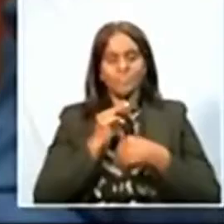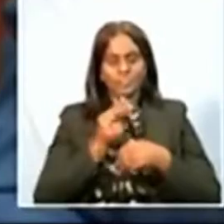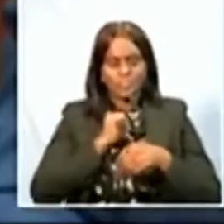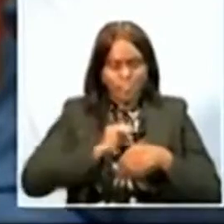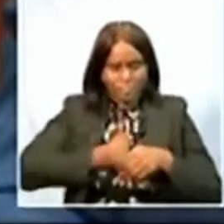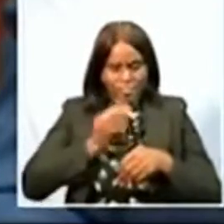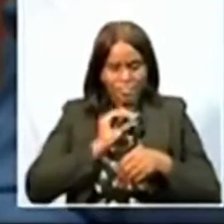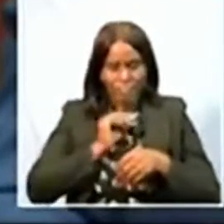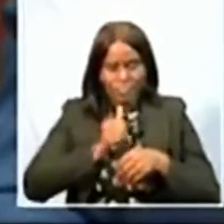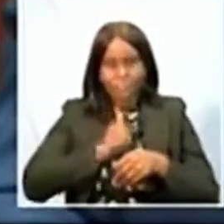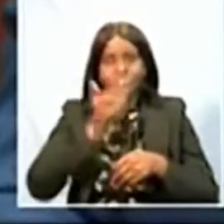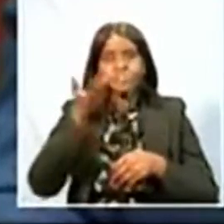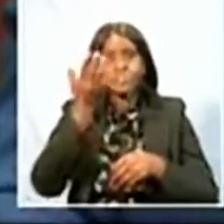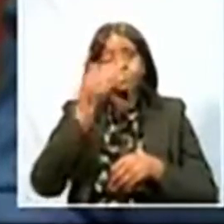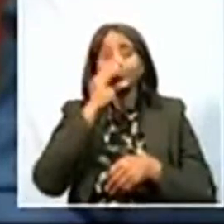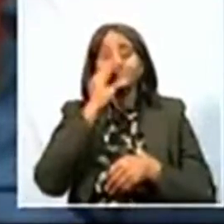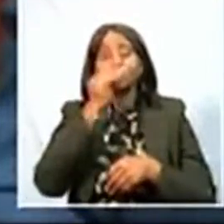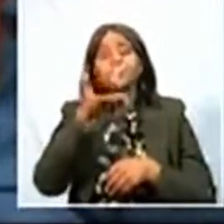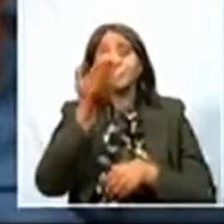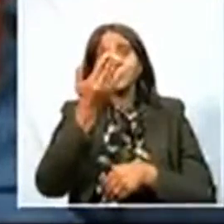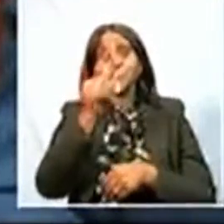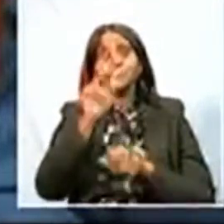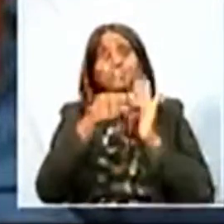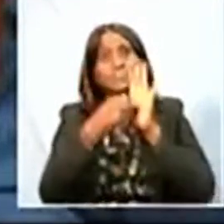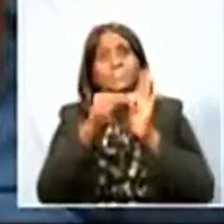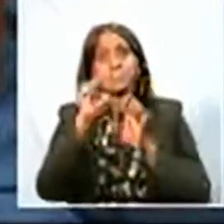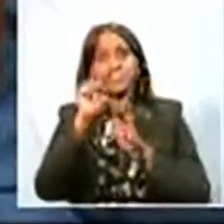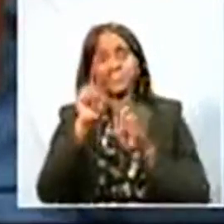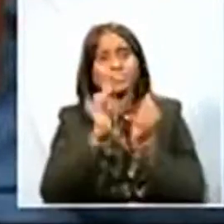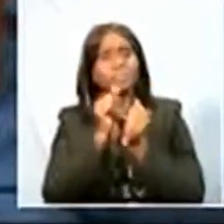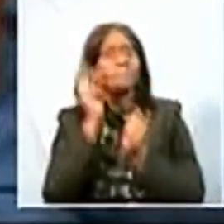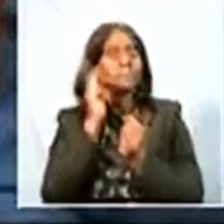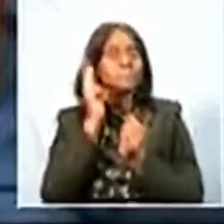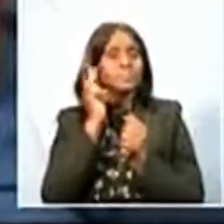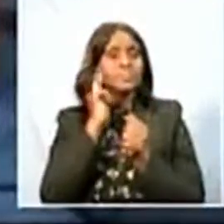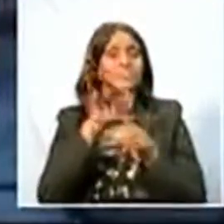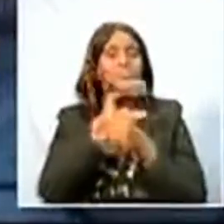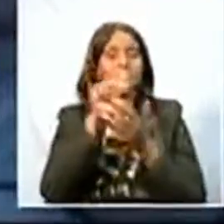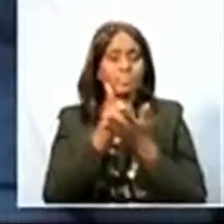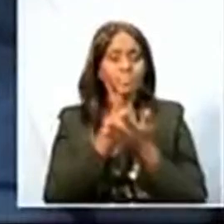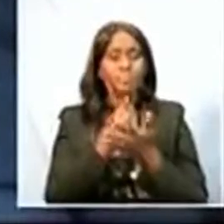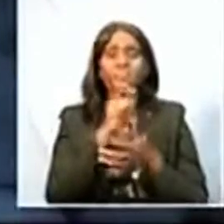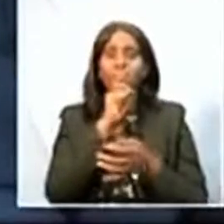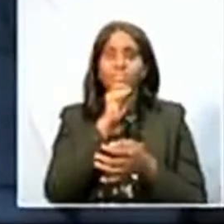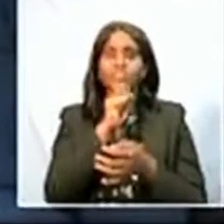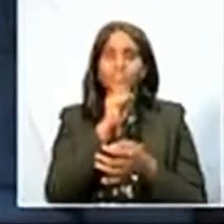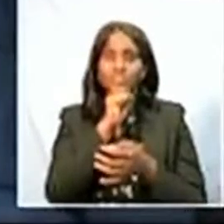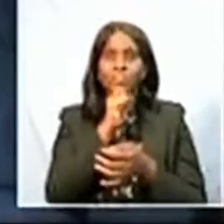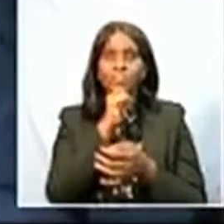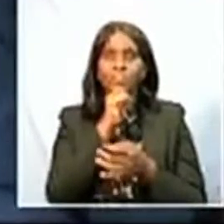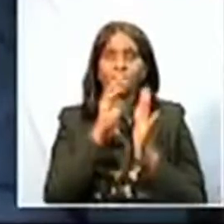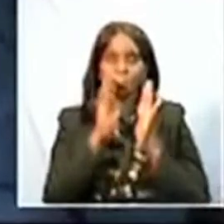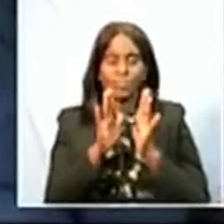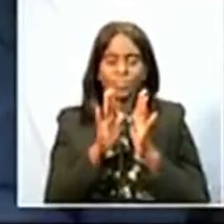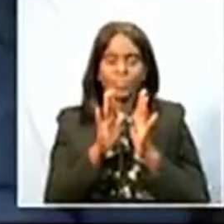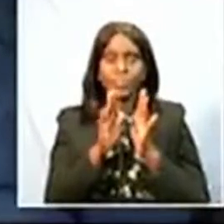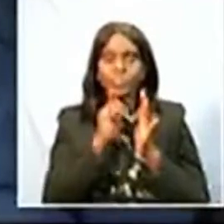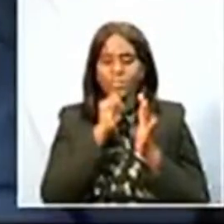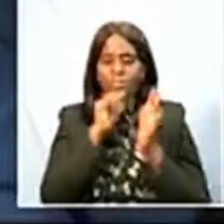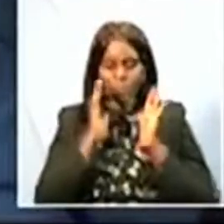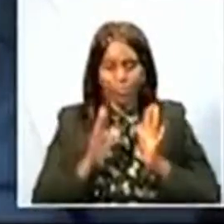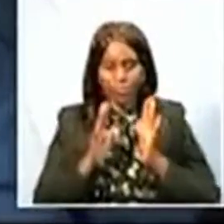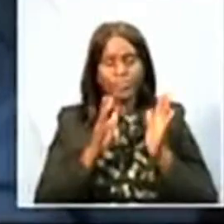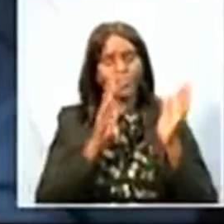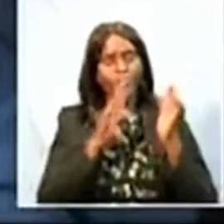ourselves and the ownership. Speak up. You are live on TV and the radio. All the ownership, if it means it has